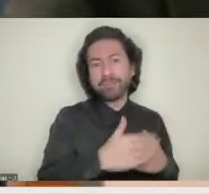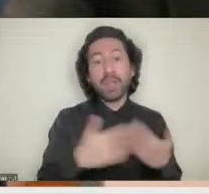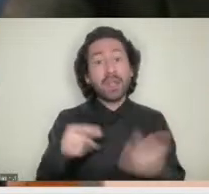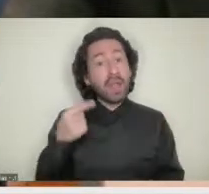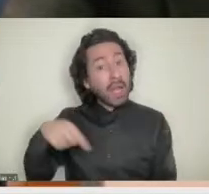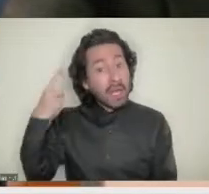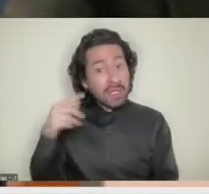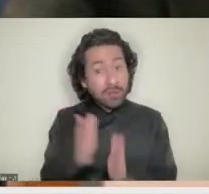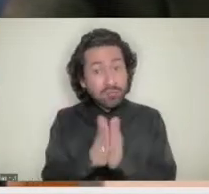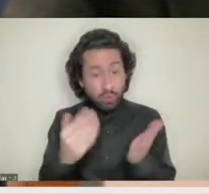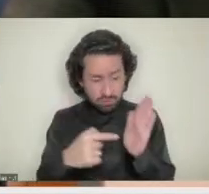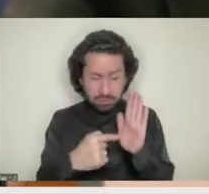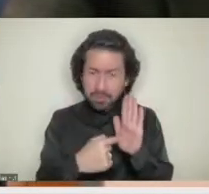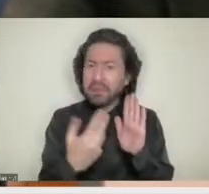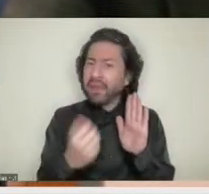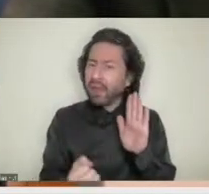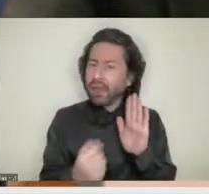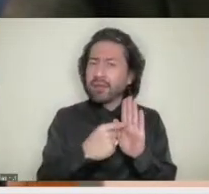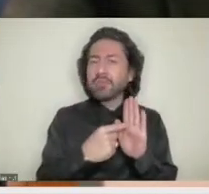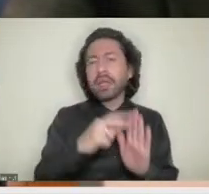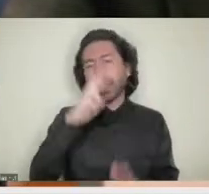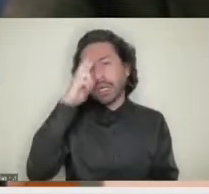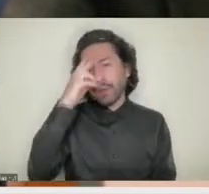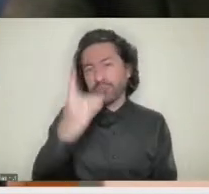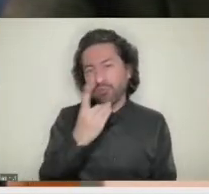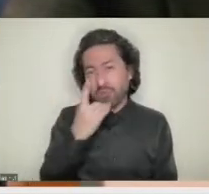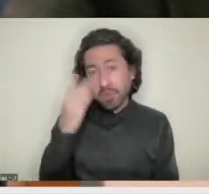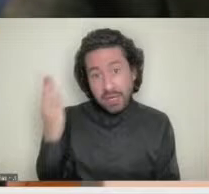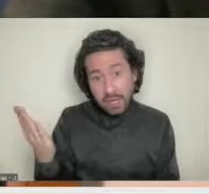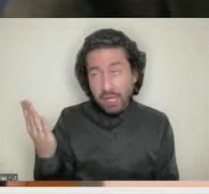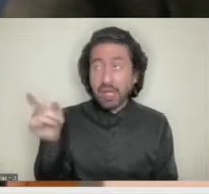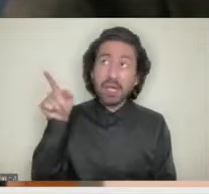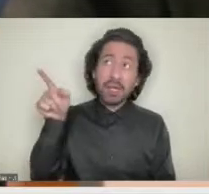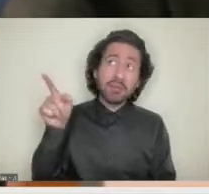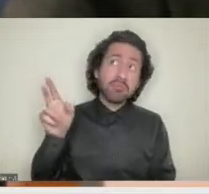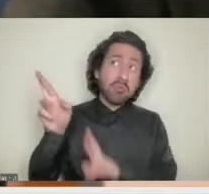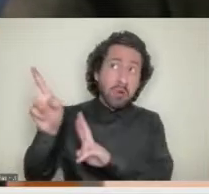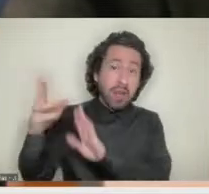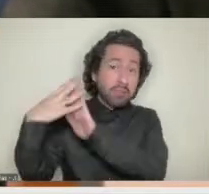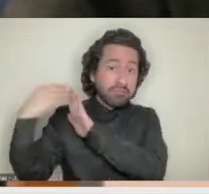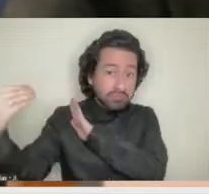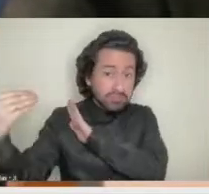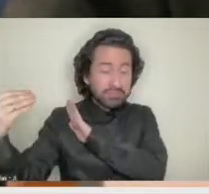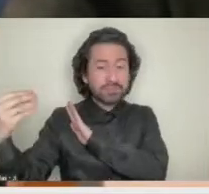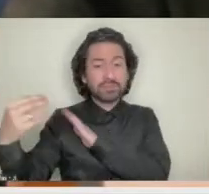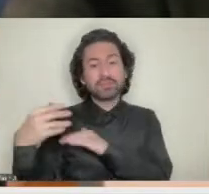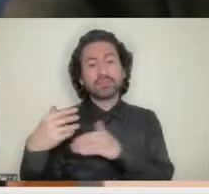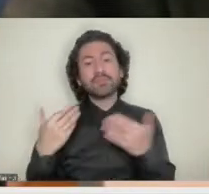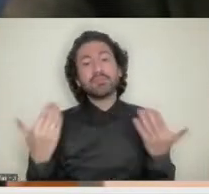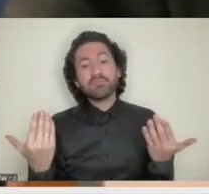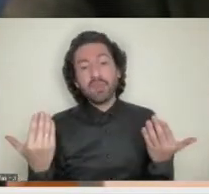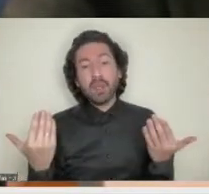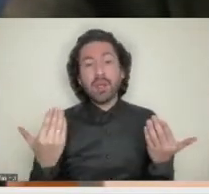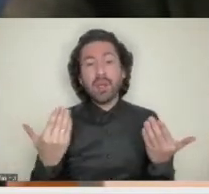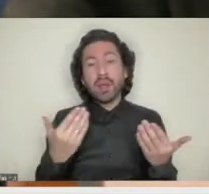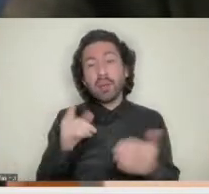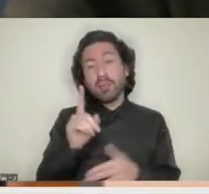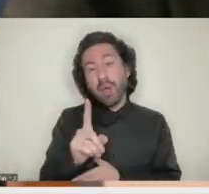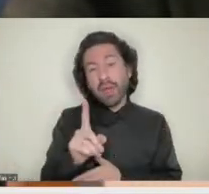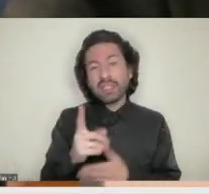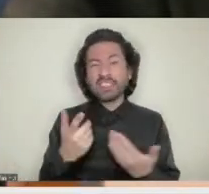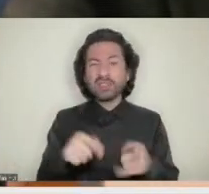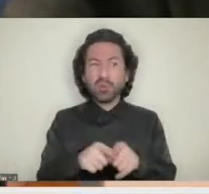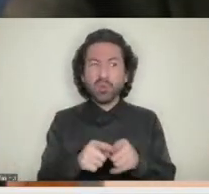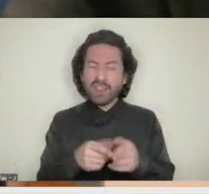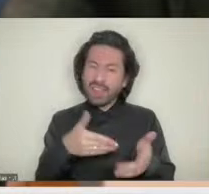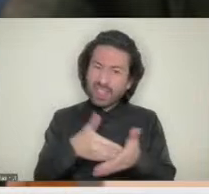we presented yesterday, there are some cases, Dominican Republic would do it, but in some cases there